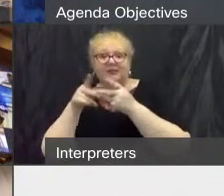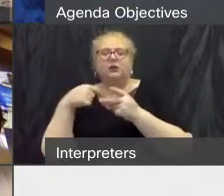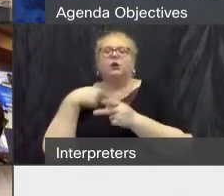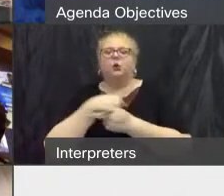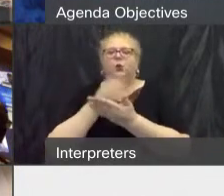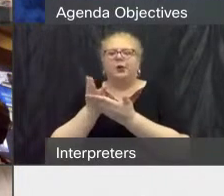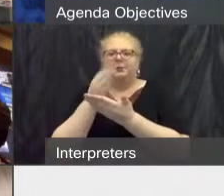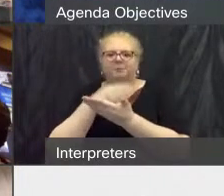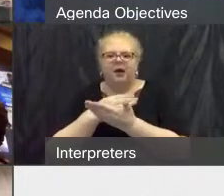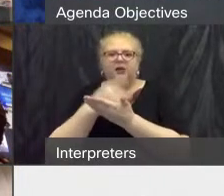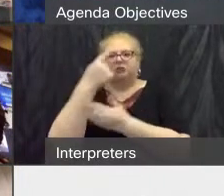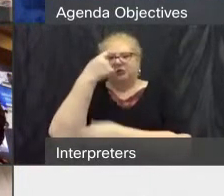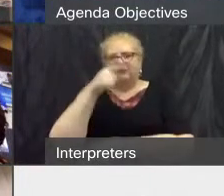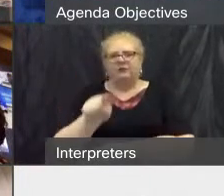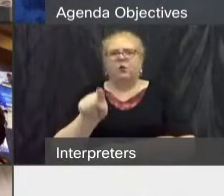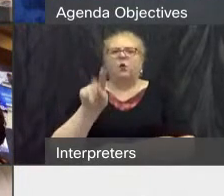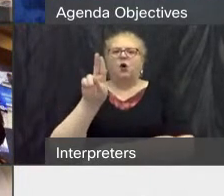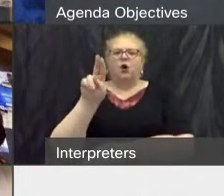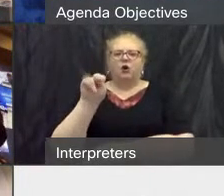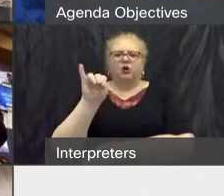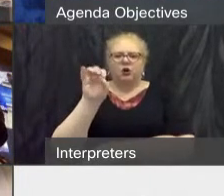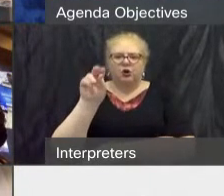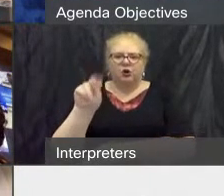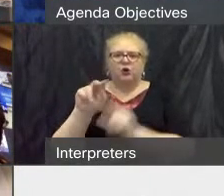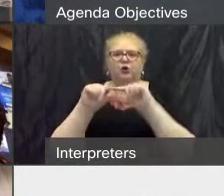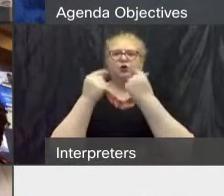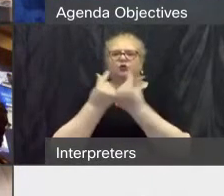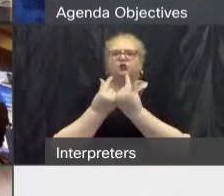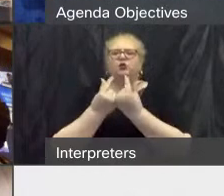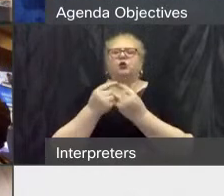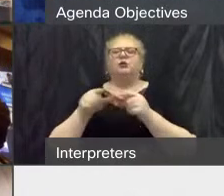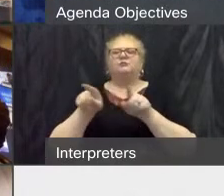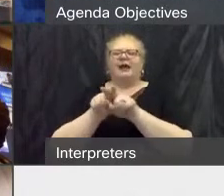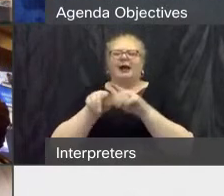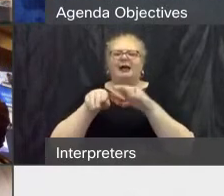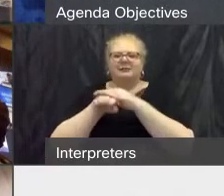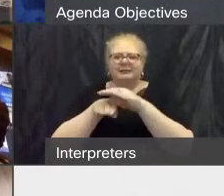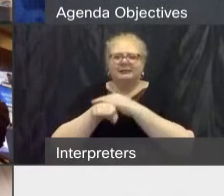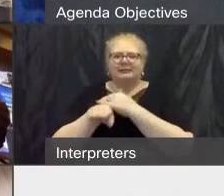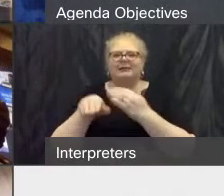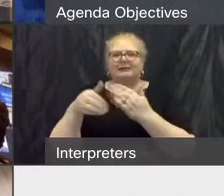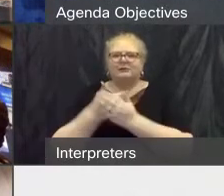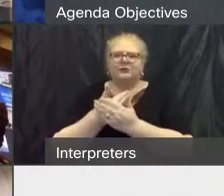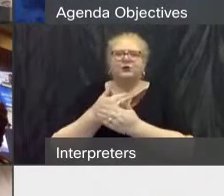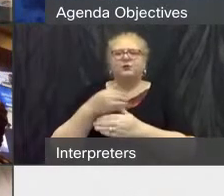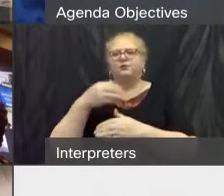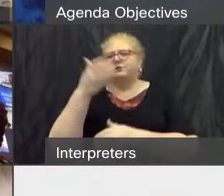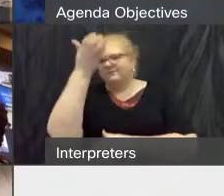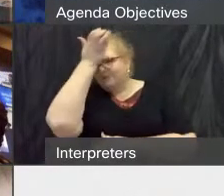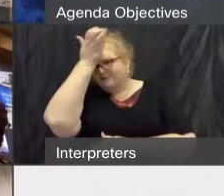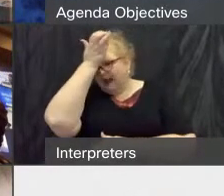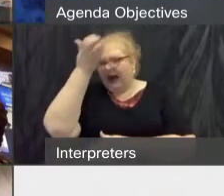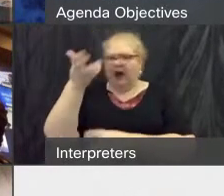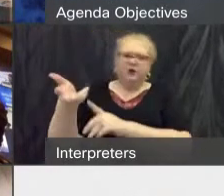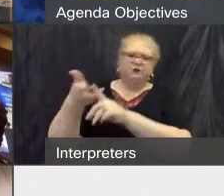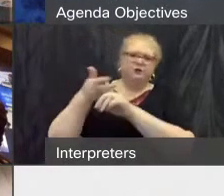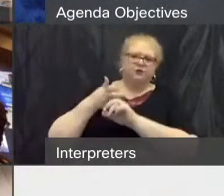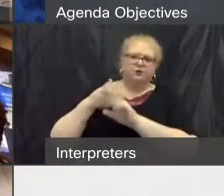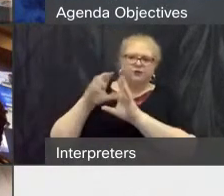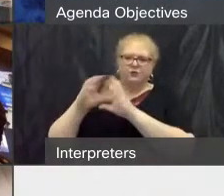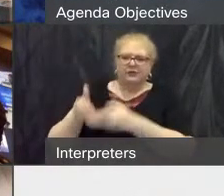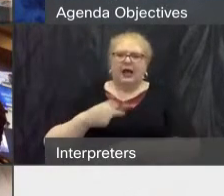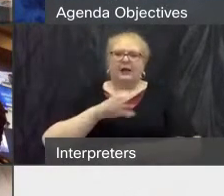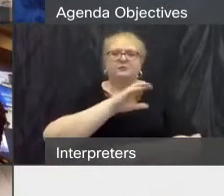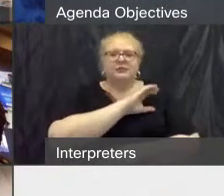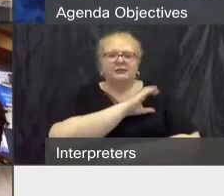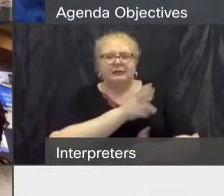for union groups. We budget them at the entry level to the union, a new fire recruit class, a new police recruit class, unless the